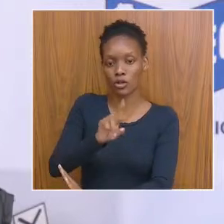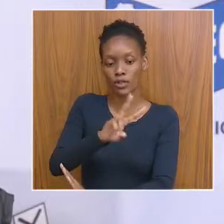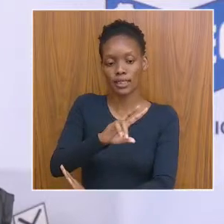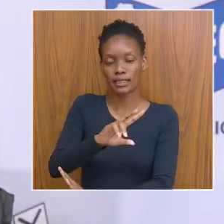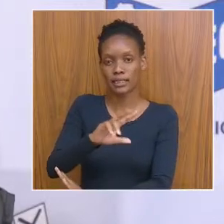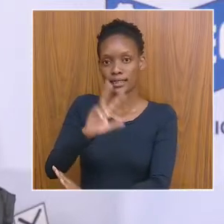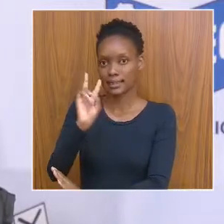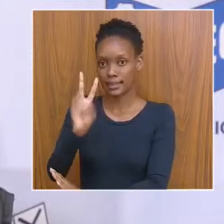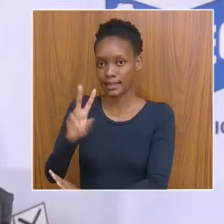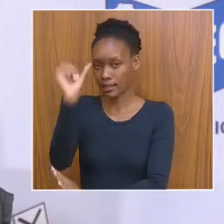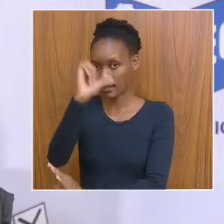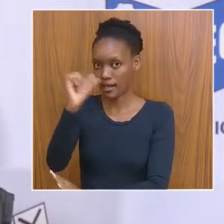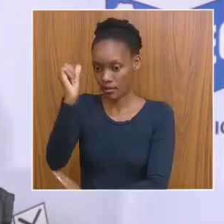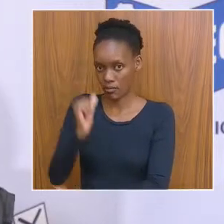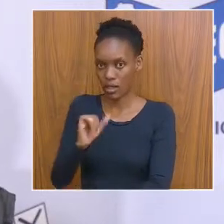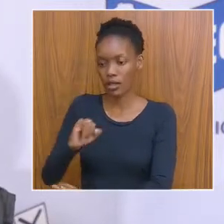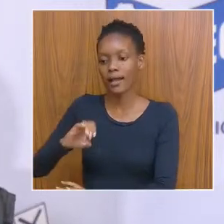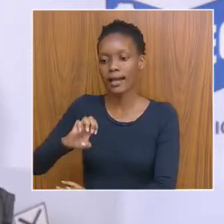April.